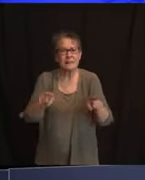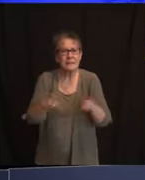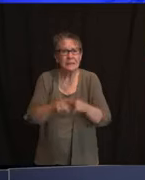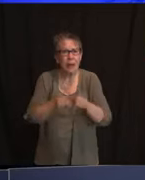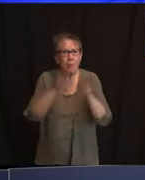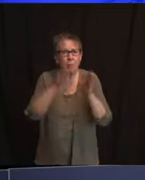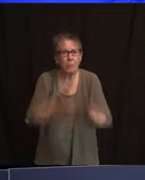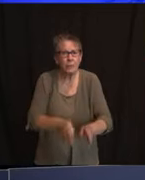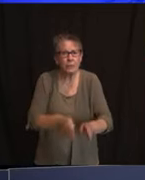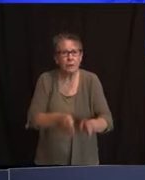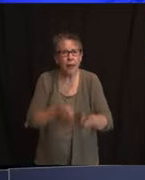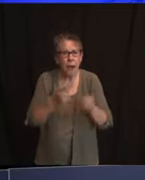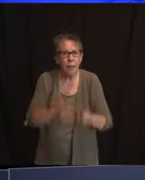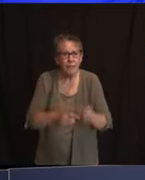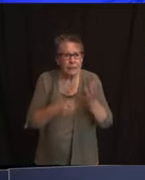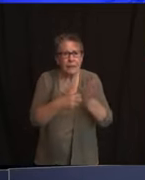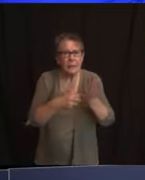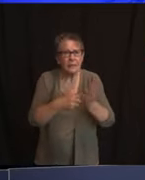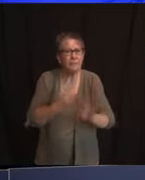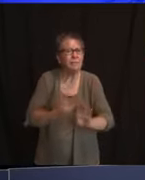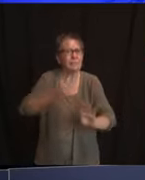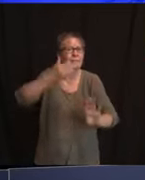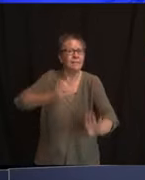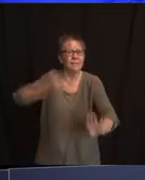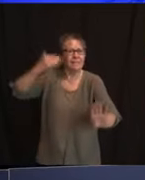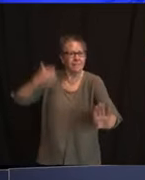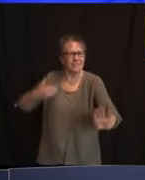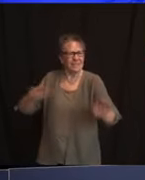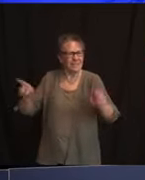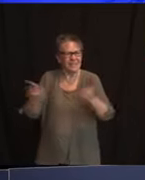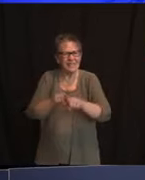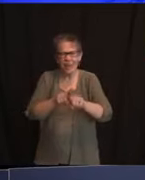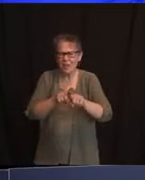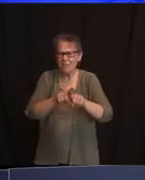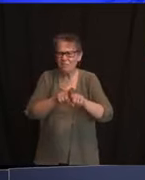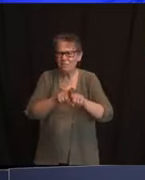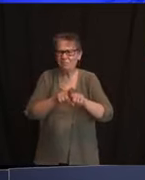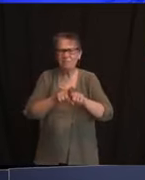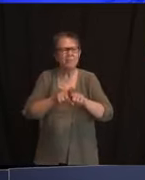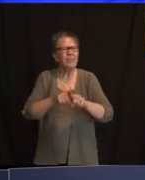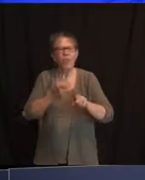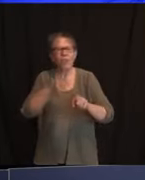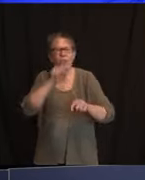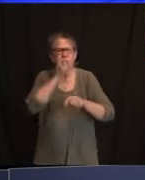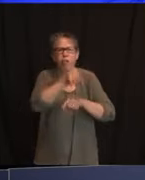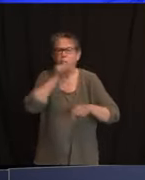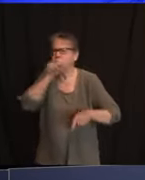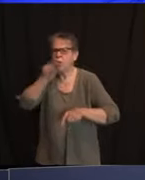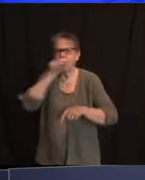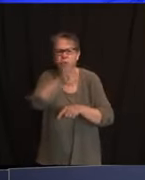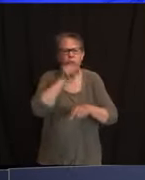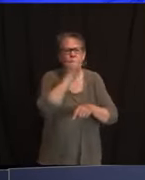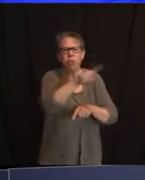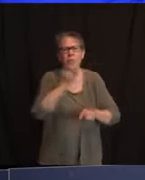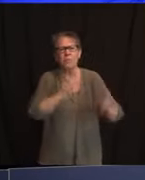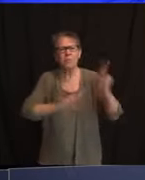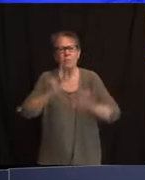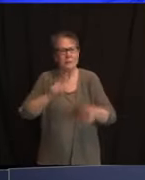temporary restraining order. Patterson Police issued an EO violation for a jewelry store being open and is